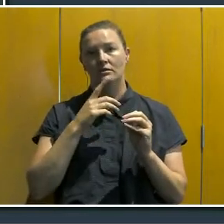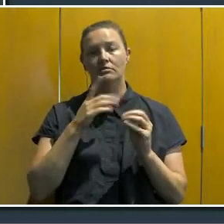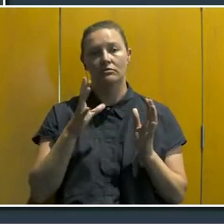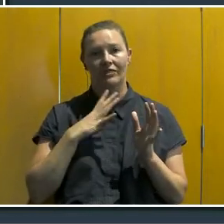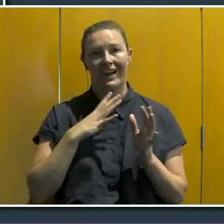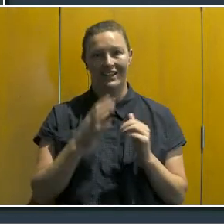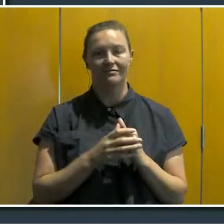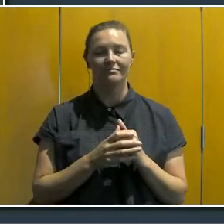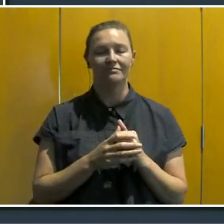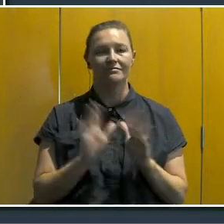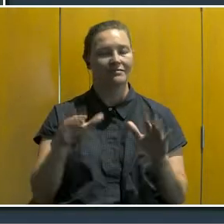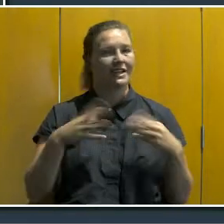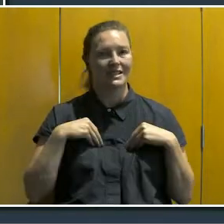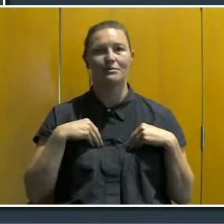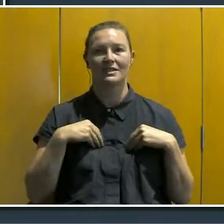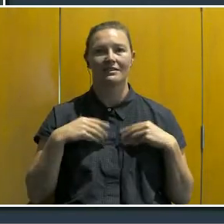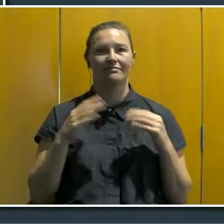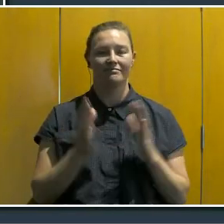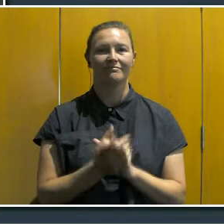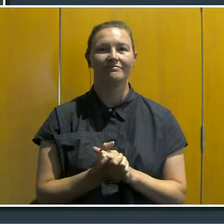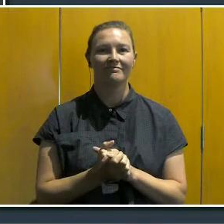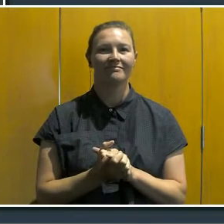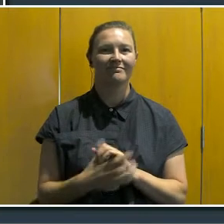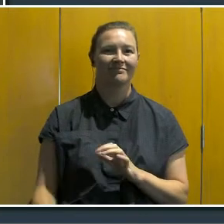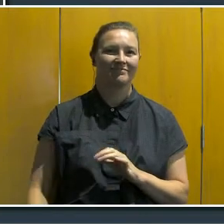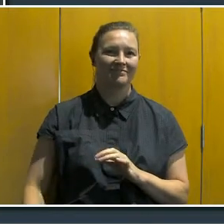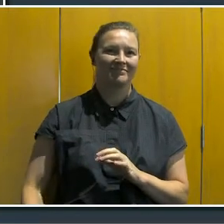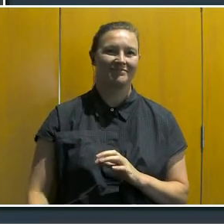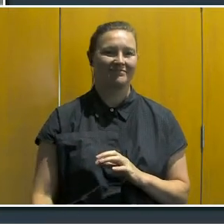okay. I'll tell you about it when you get it.